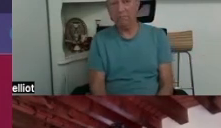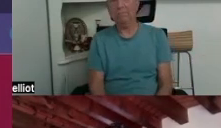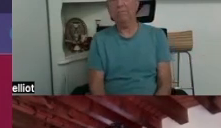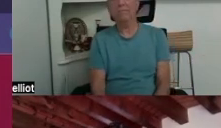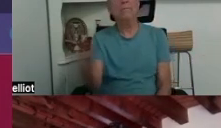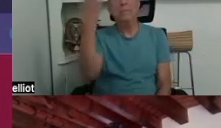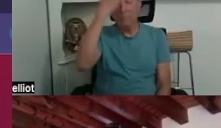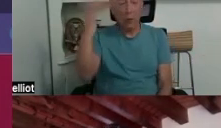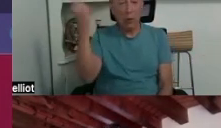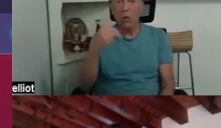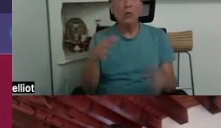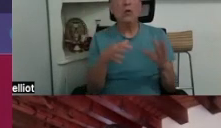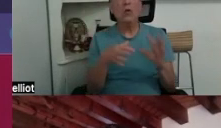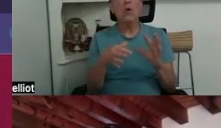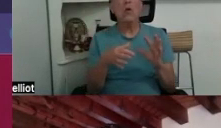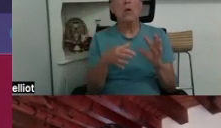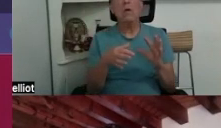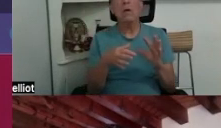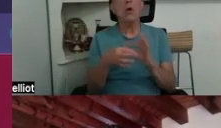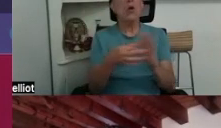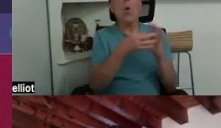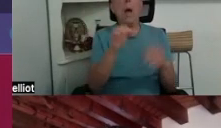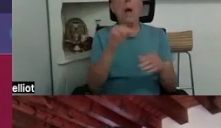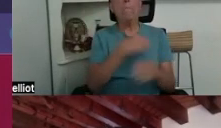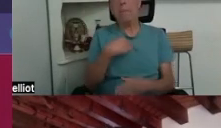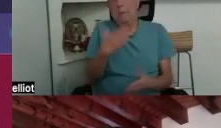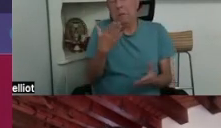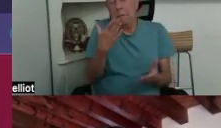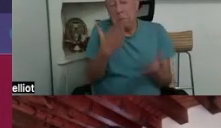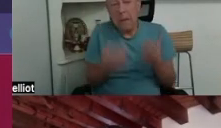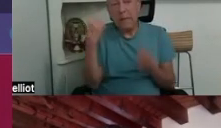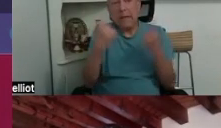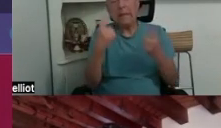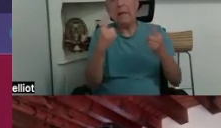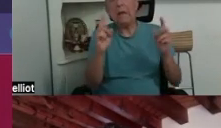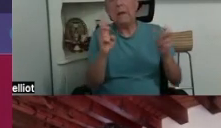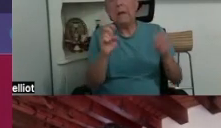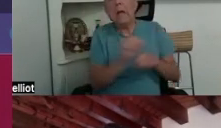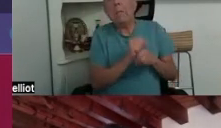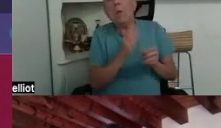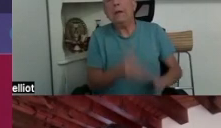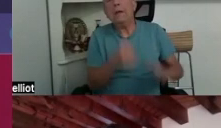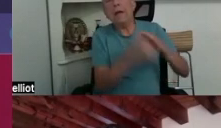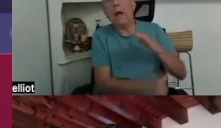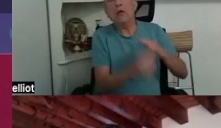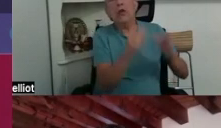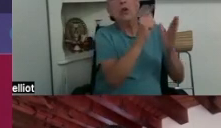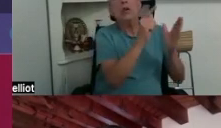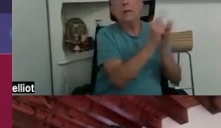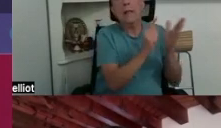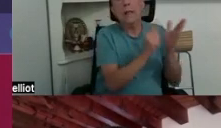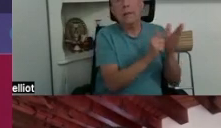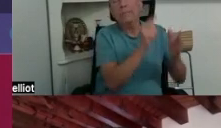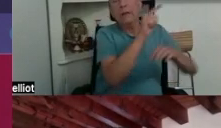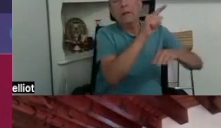Because co-op members might be considered employees under labor and employment laws. So the